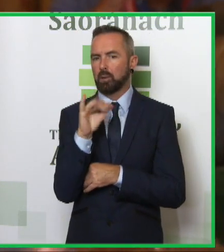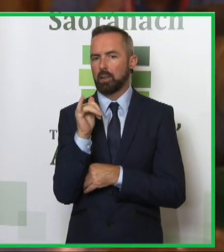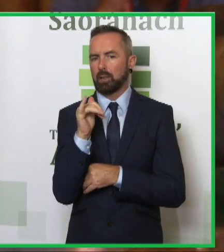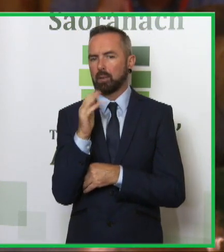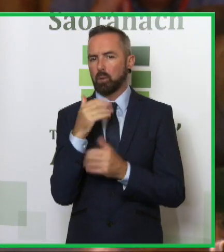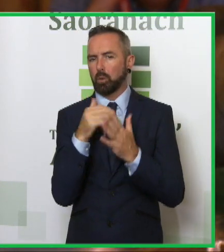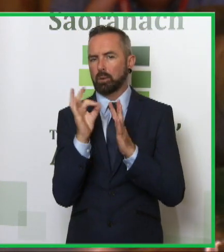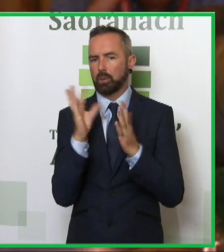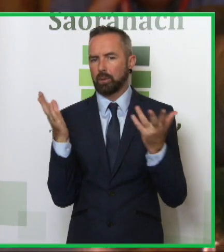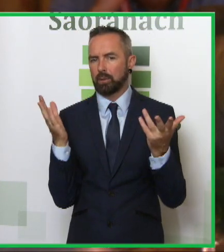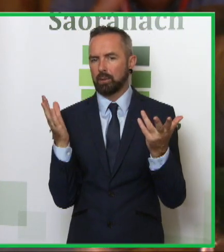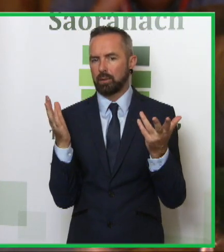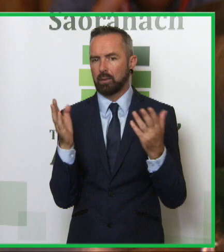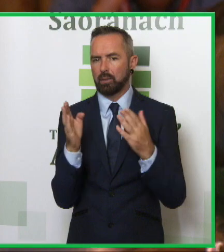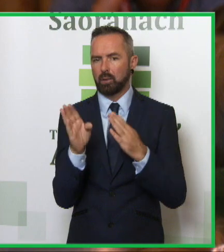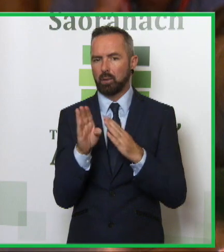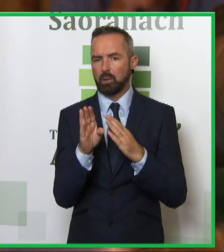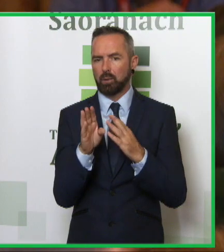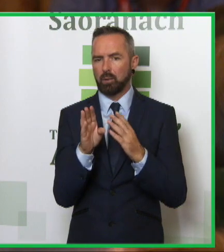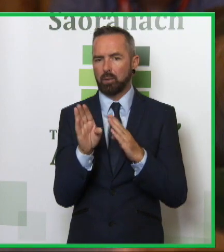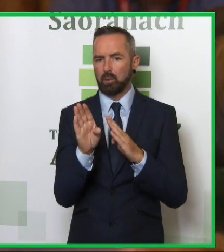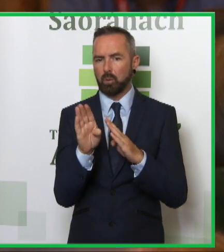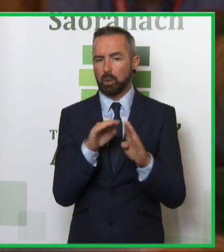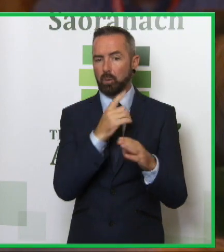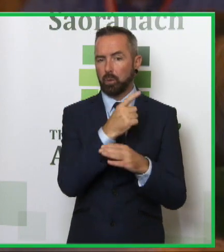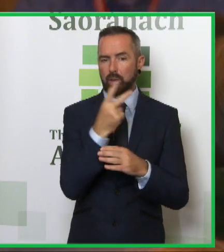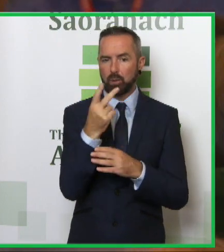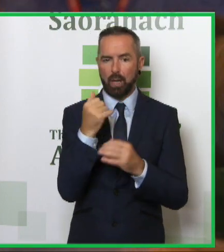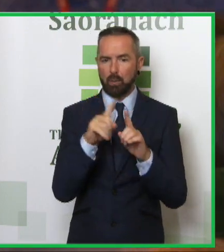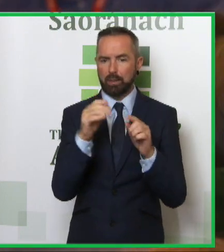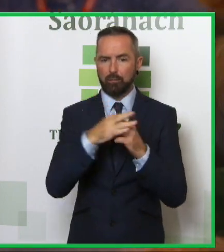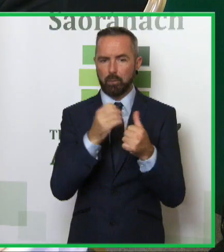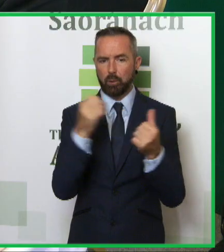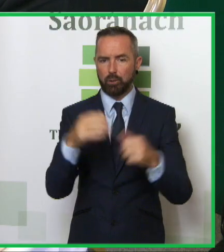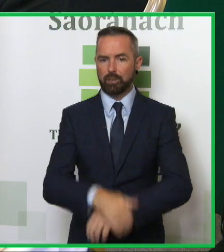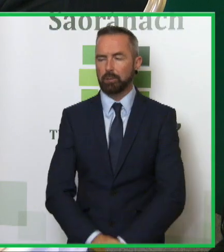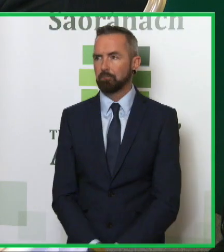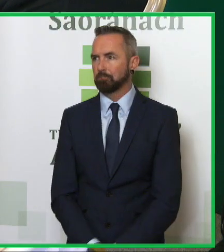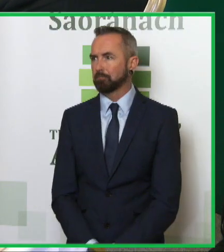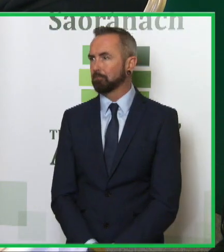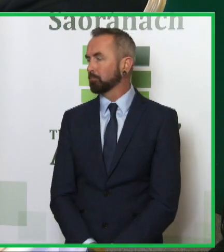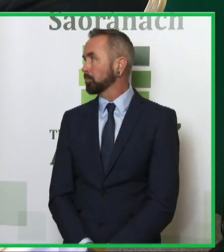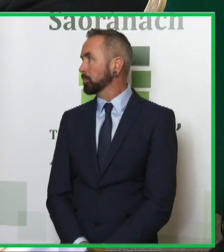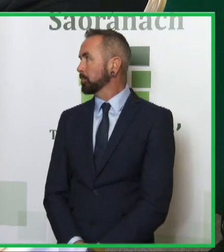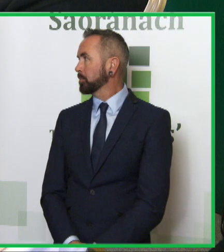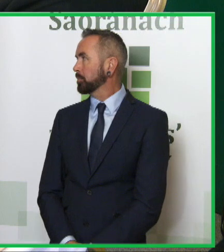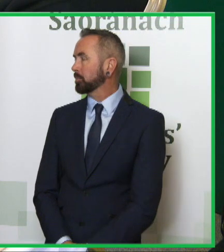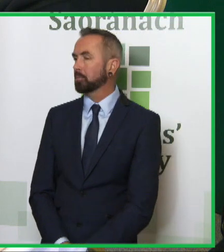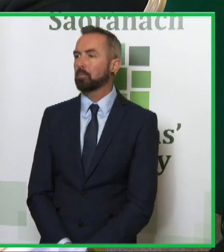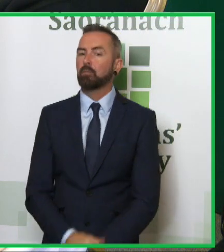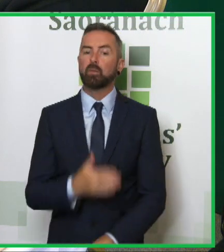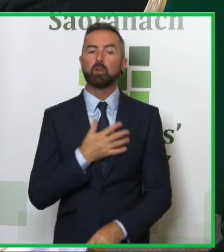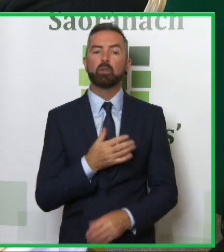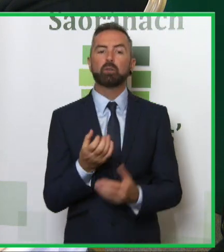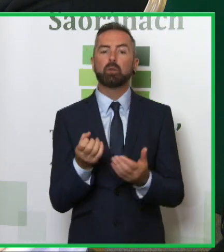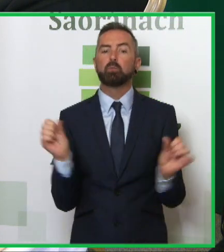what are the 1 and the 2 emphases about that's different from the rest? Okay. Thank you. So I'll just try to very briefly describe. So